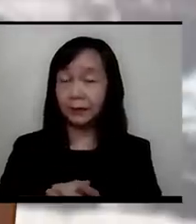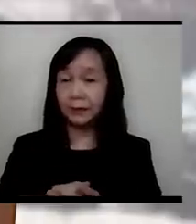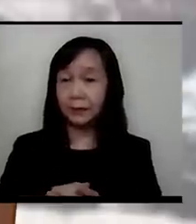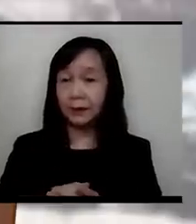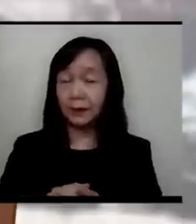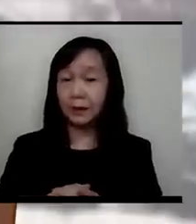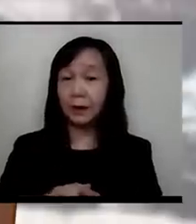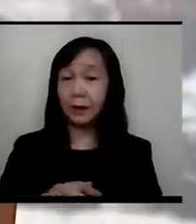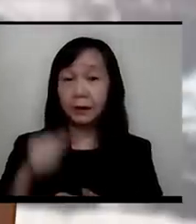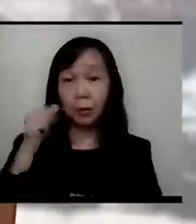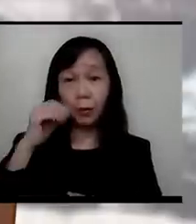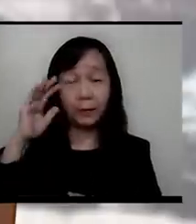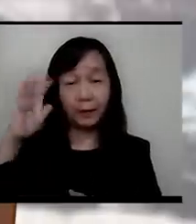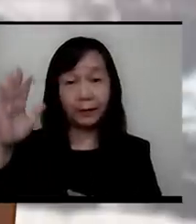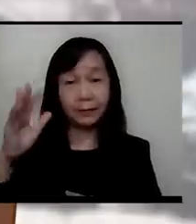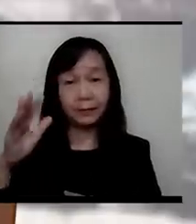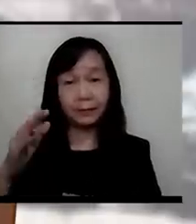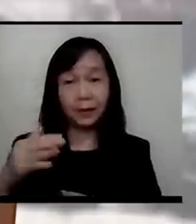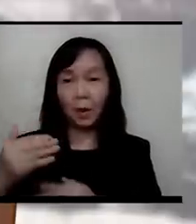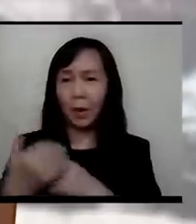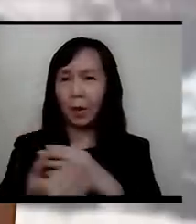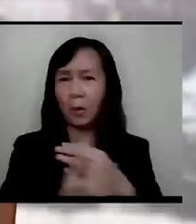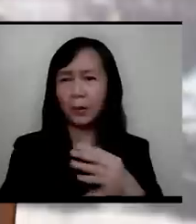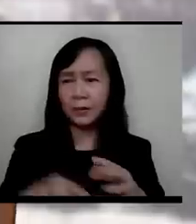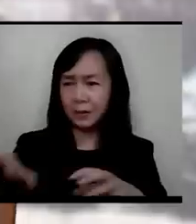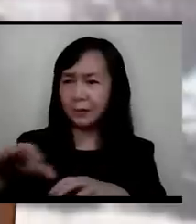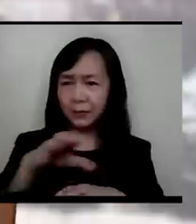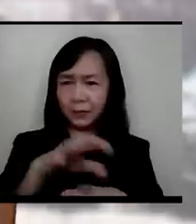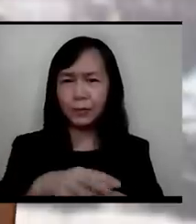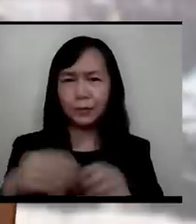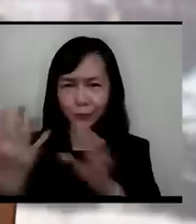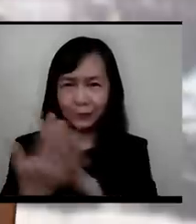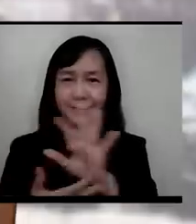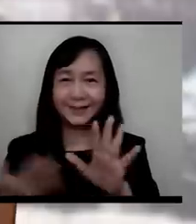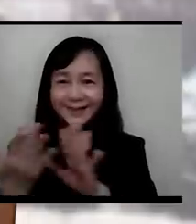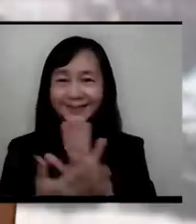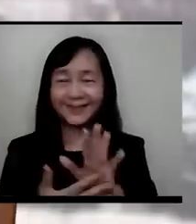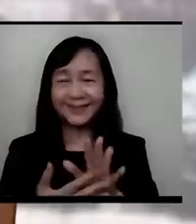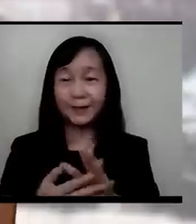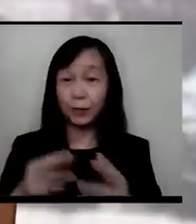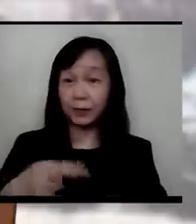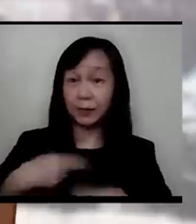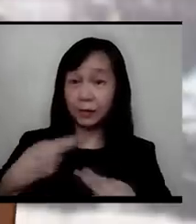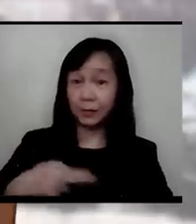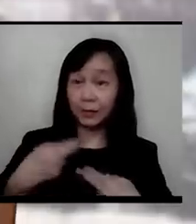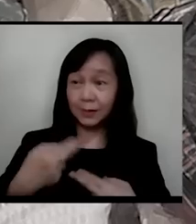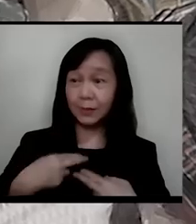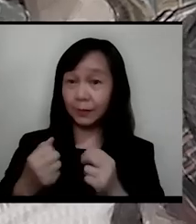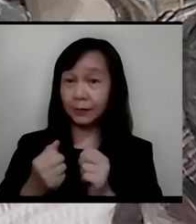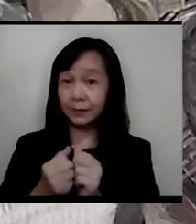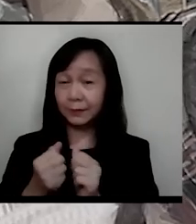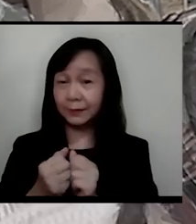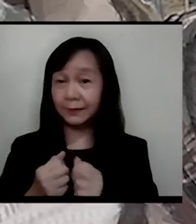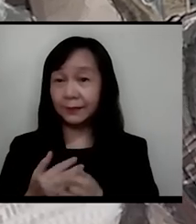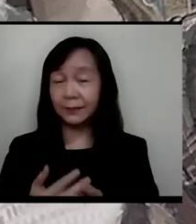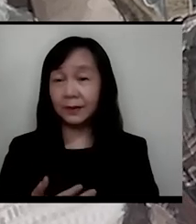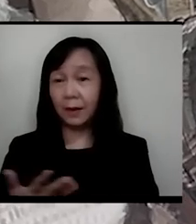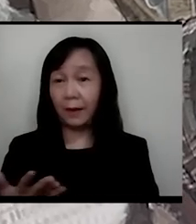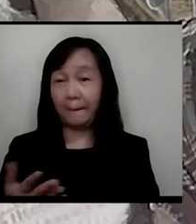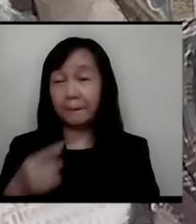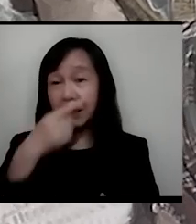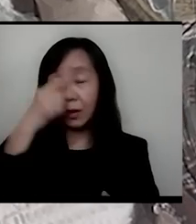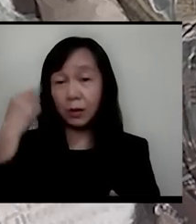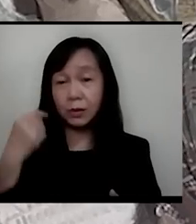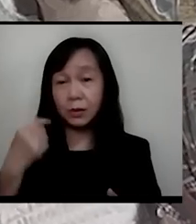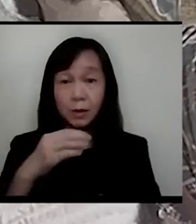Calls his neighbors To a feast To rejoice with her Why? Because the coin